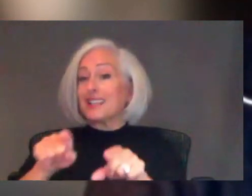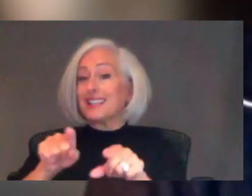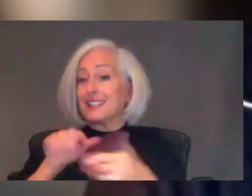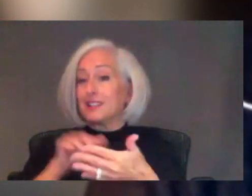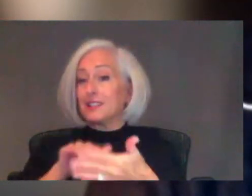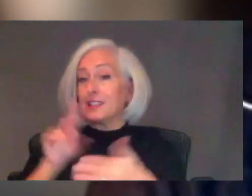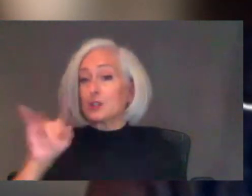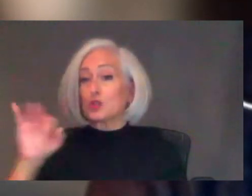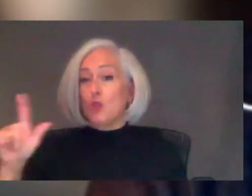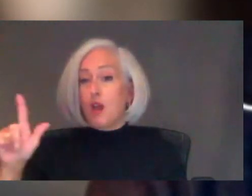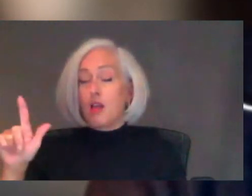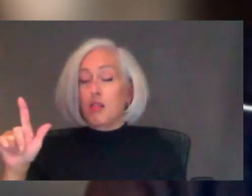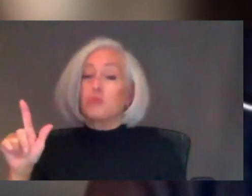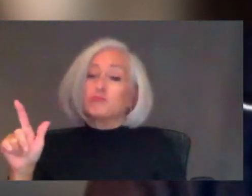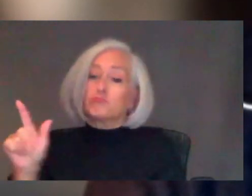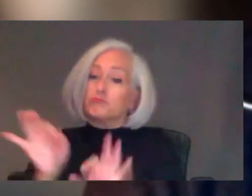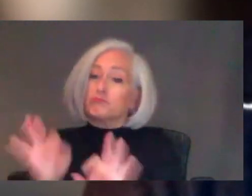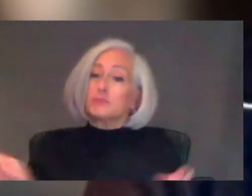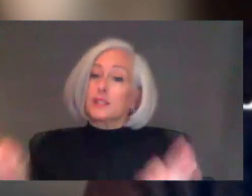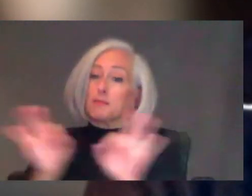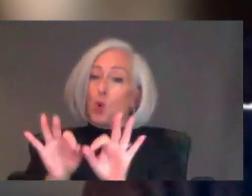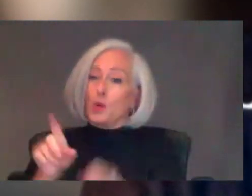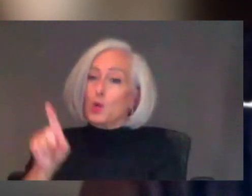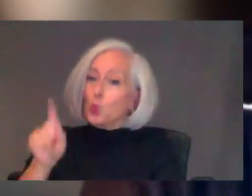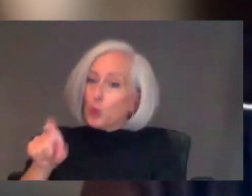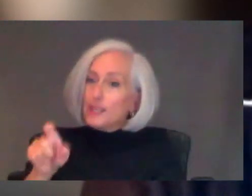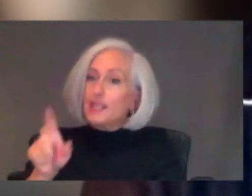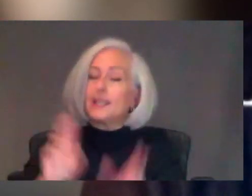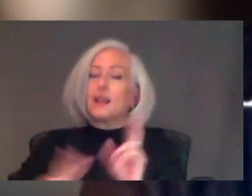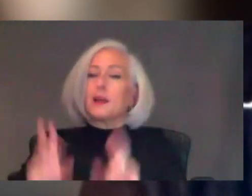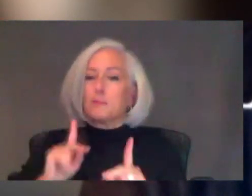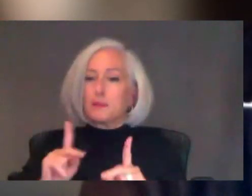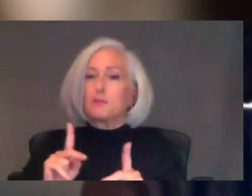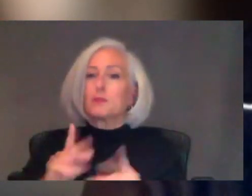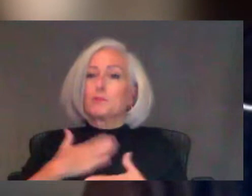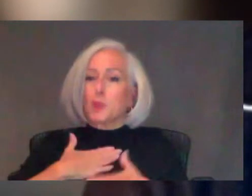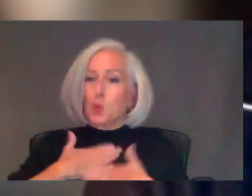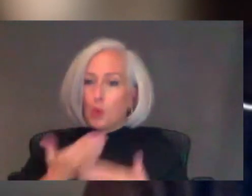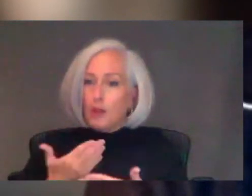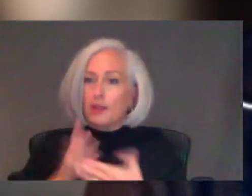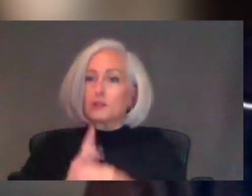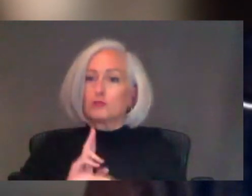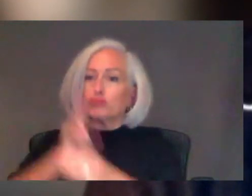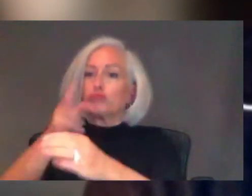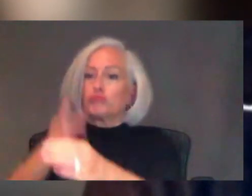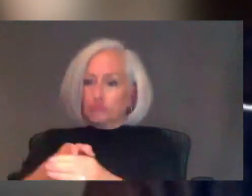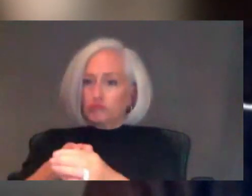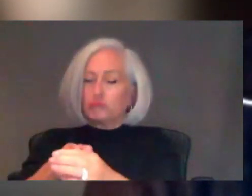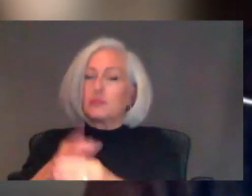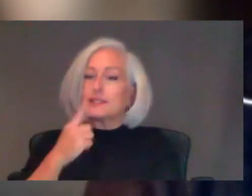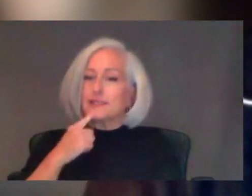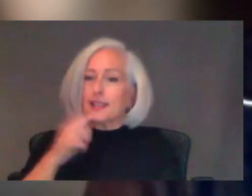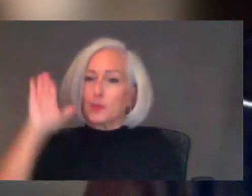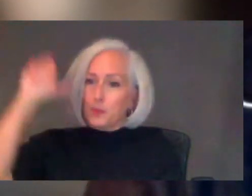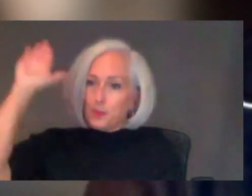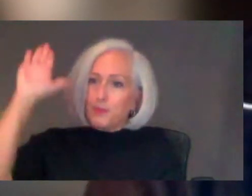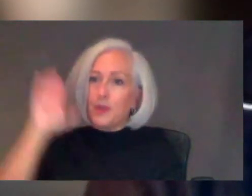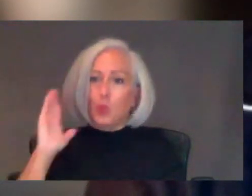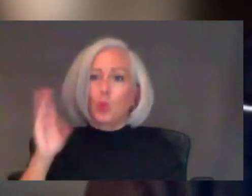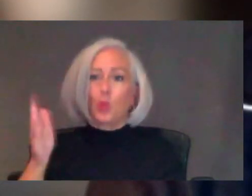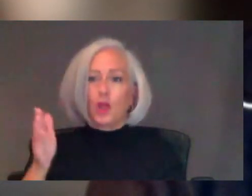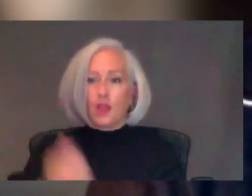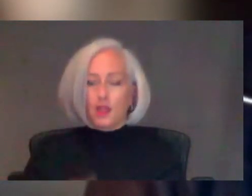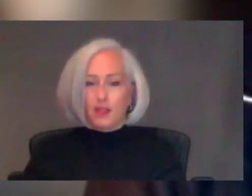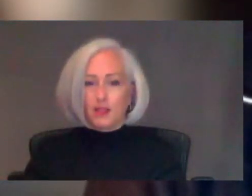the Recover trial. And then lastly, I just cannot say it enough, get vaccinated.